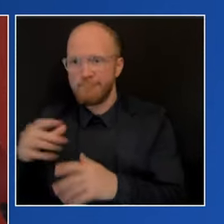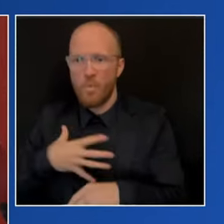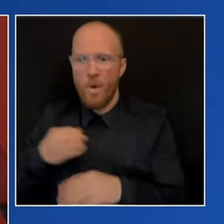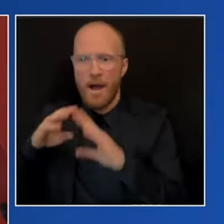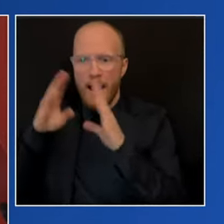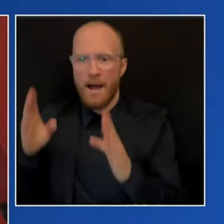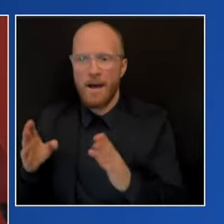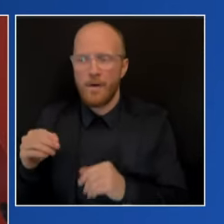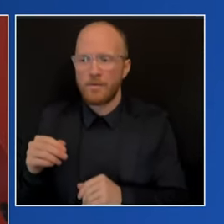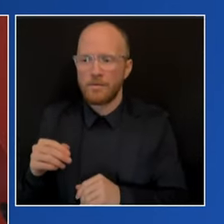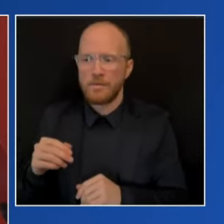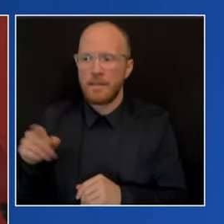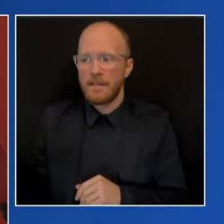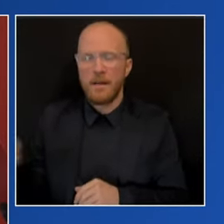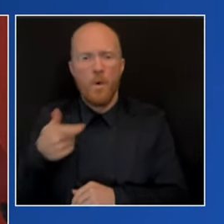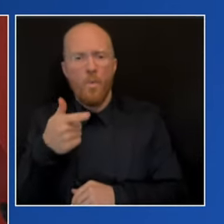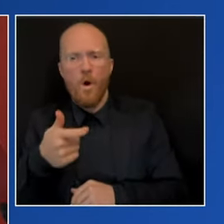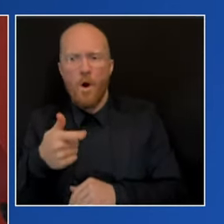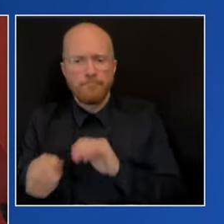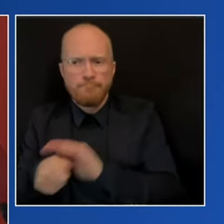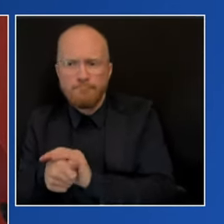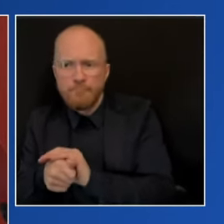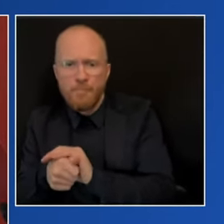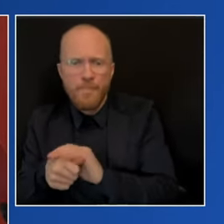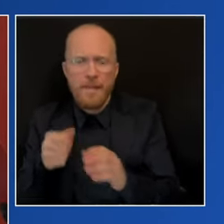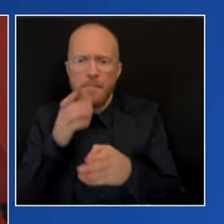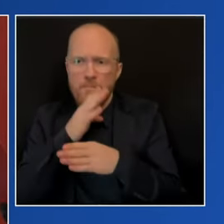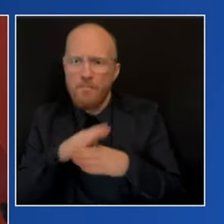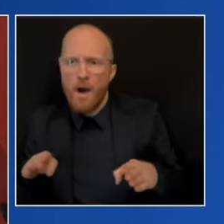Donald Trump watched on TV in a private small dining room